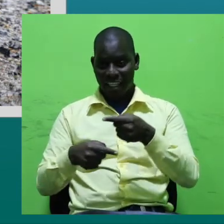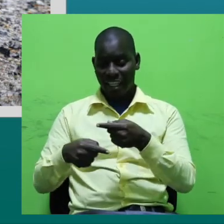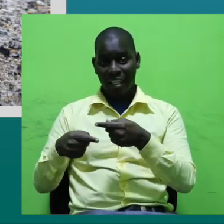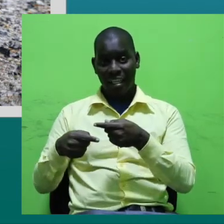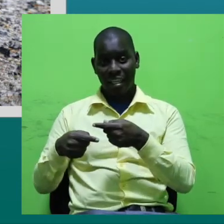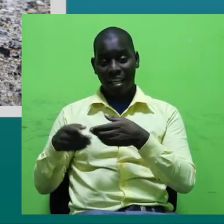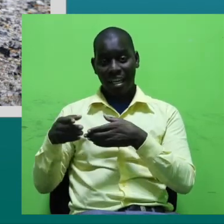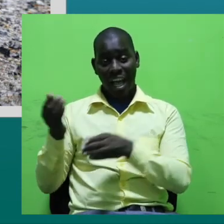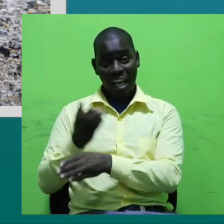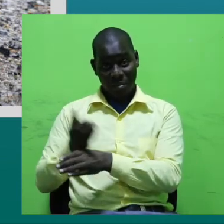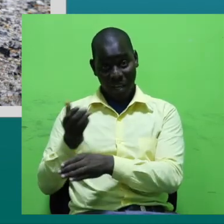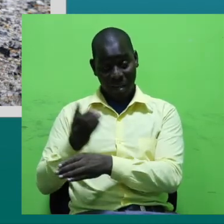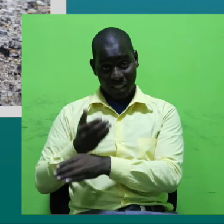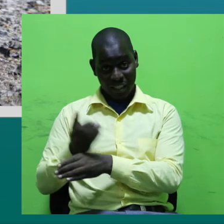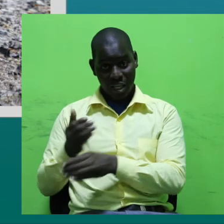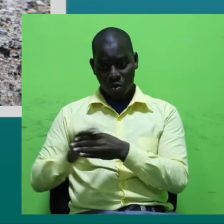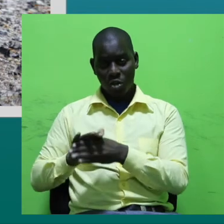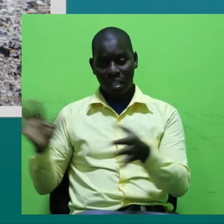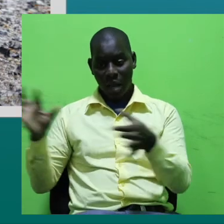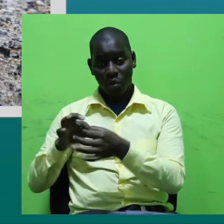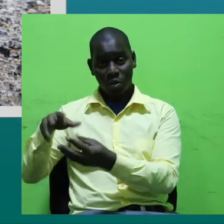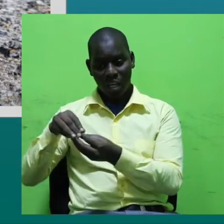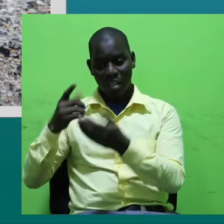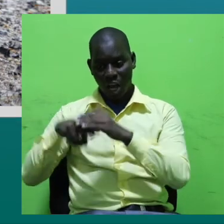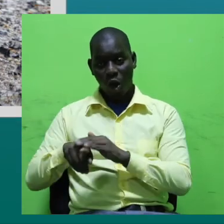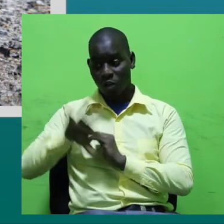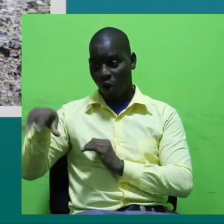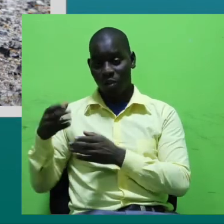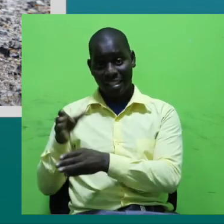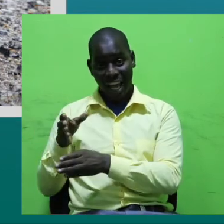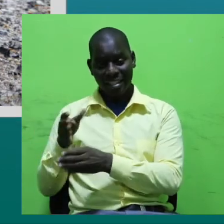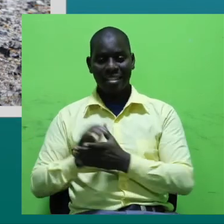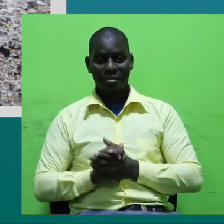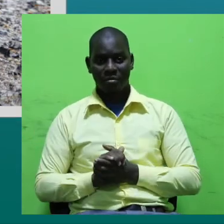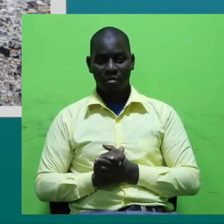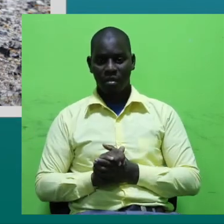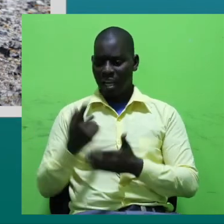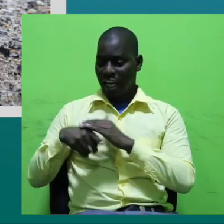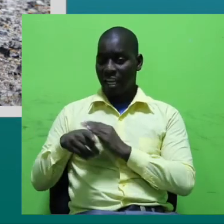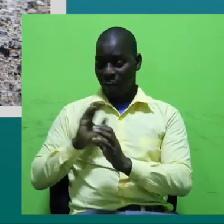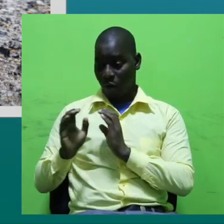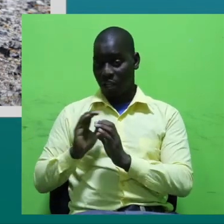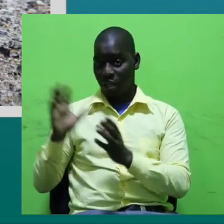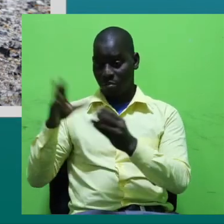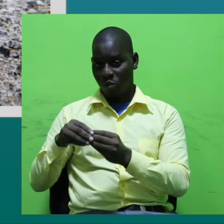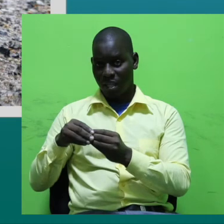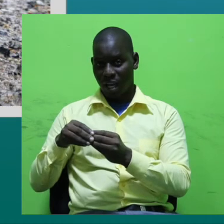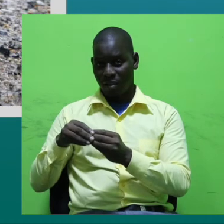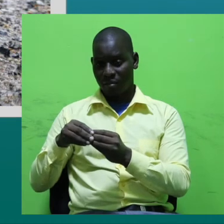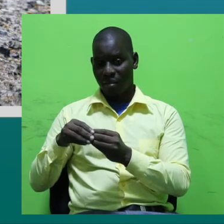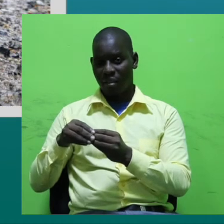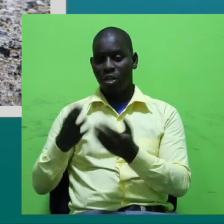A hypothesis is a suggestion of the answer to the asked questions. So the biologists have to suggest